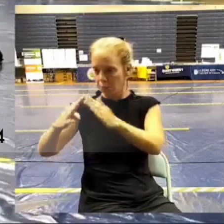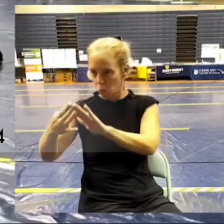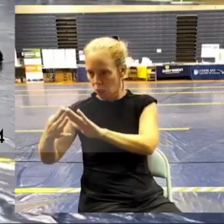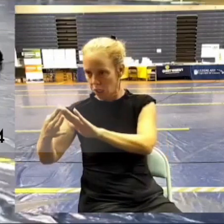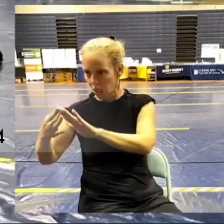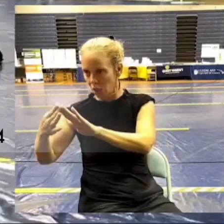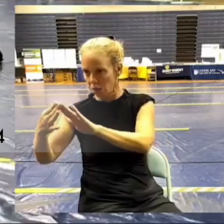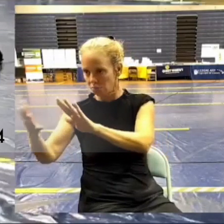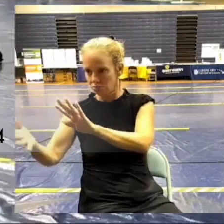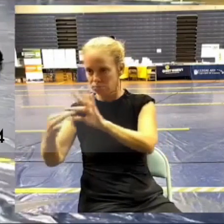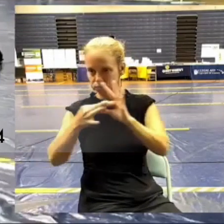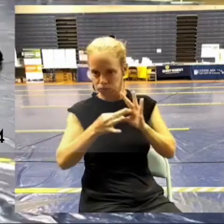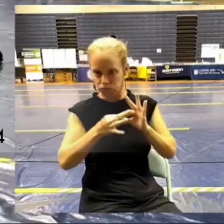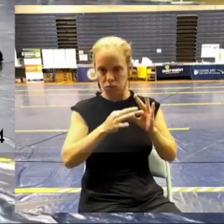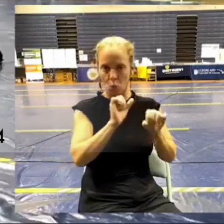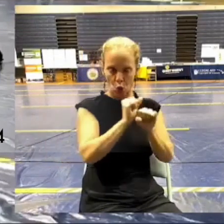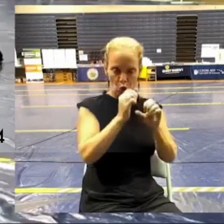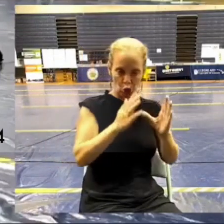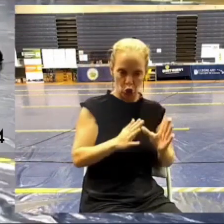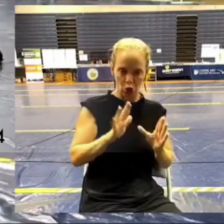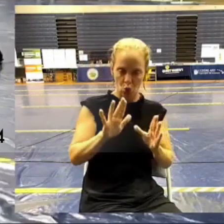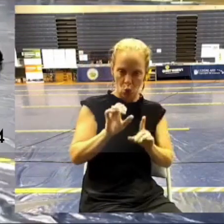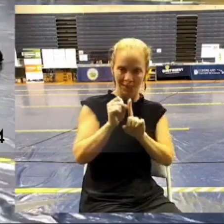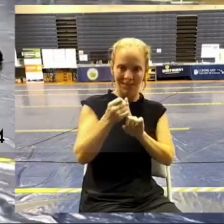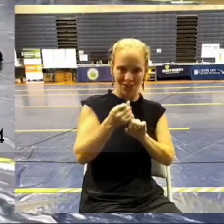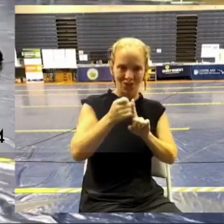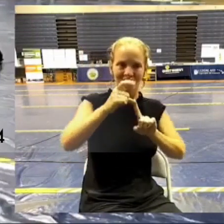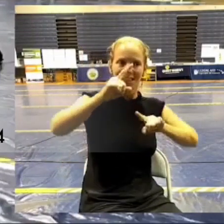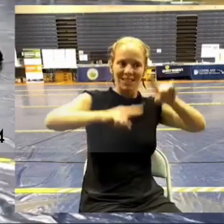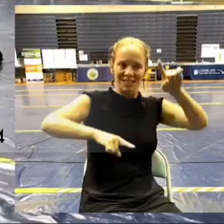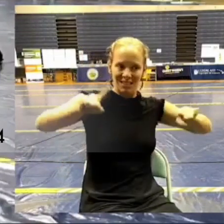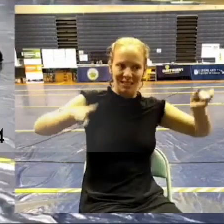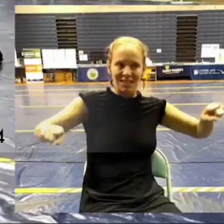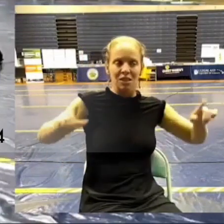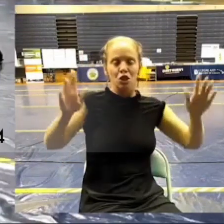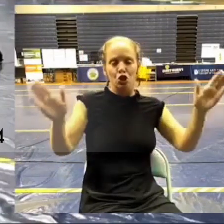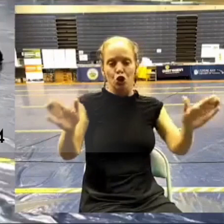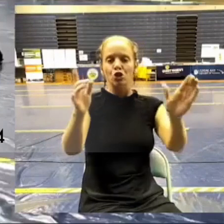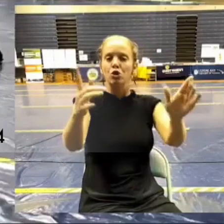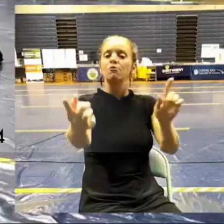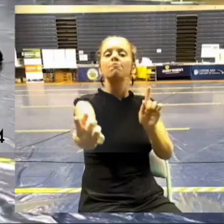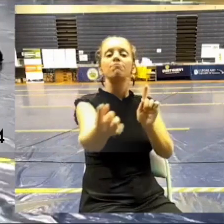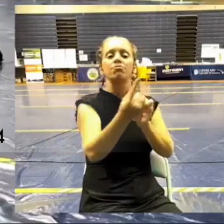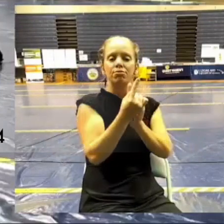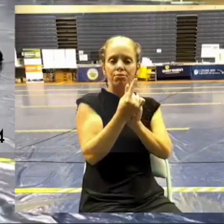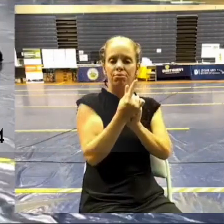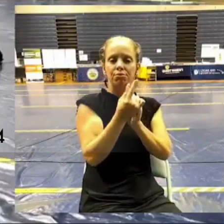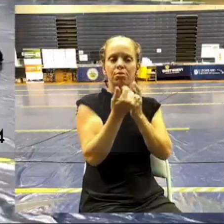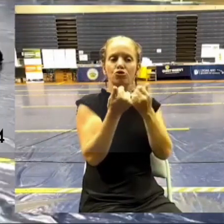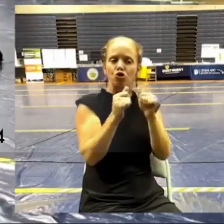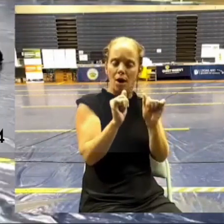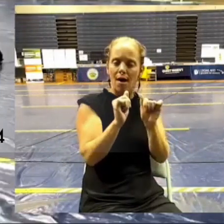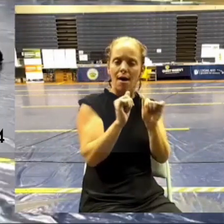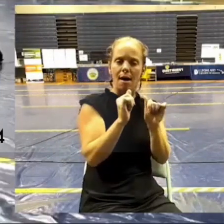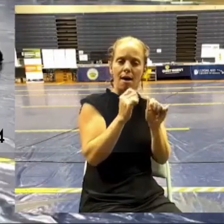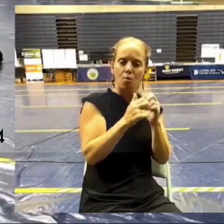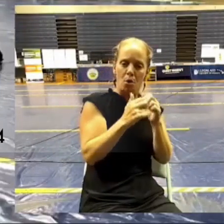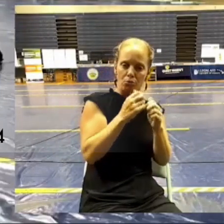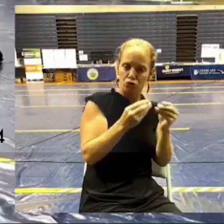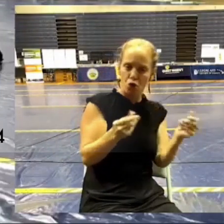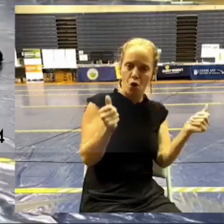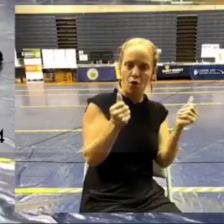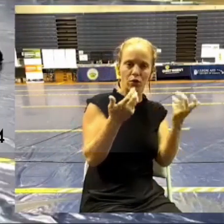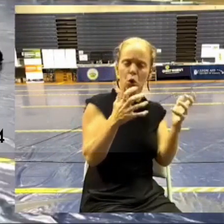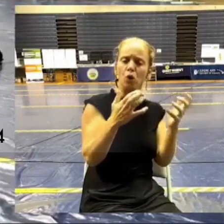people to your situation. And each of you who have a different one, I encourage you to come up and tell us so we can try to get ahead of that and you're not